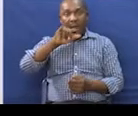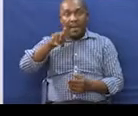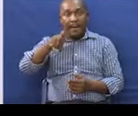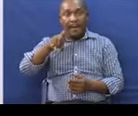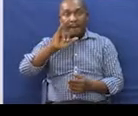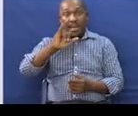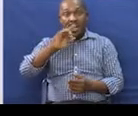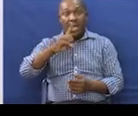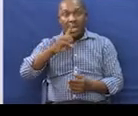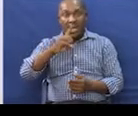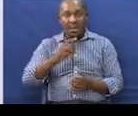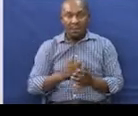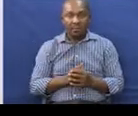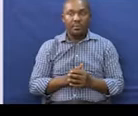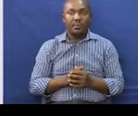Lipid.